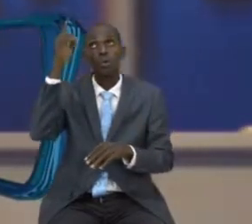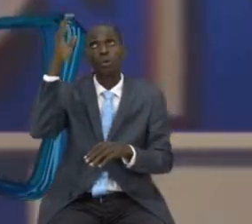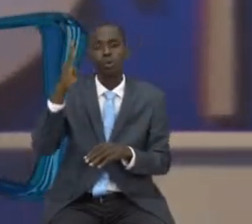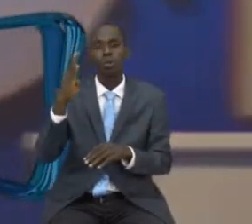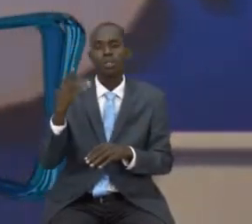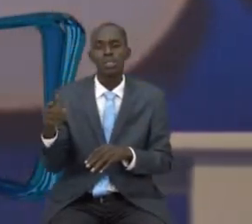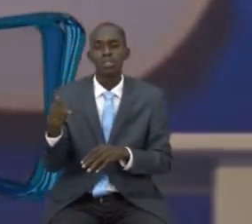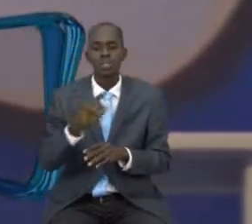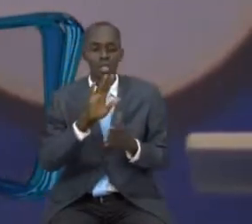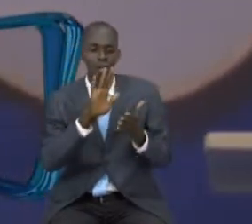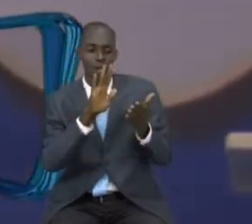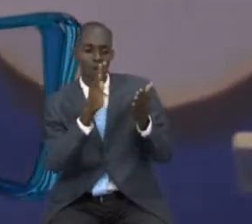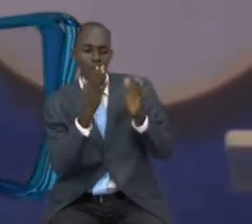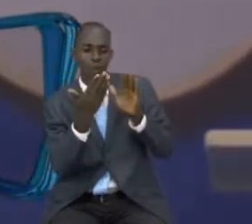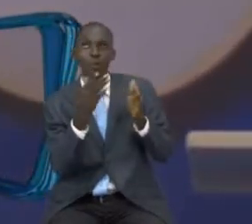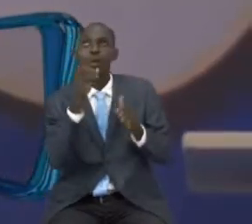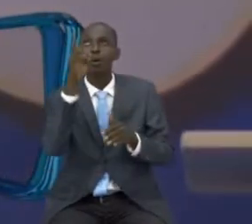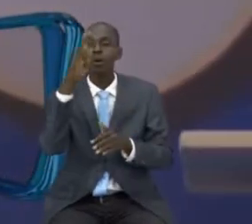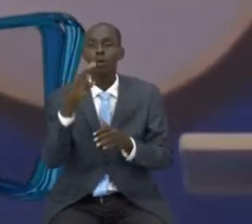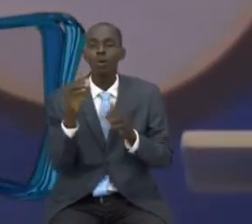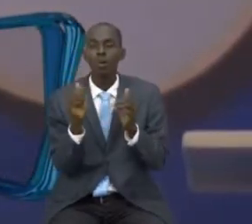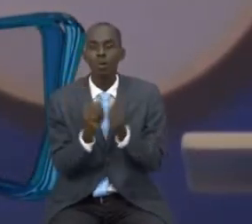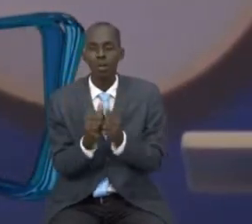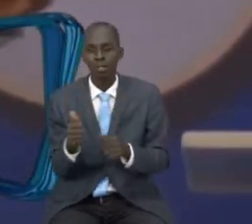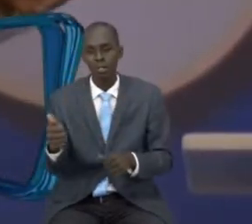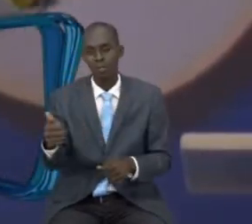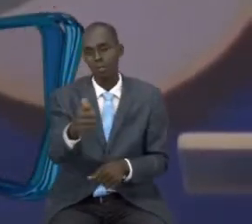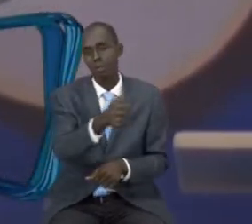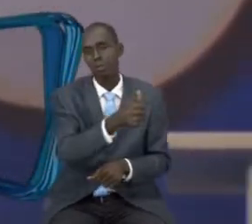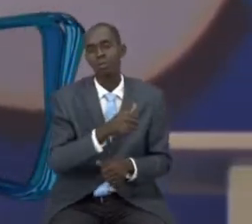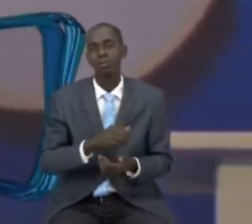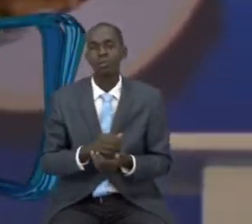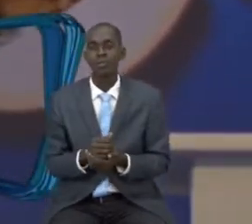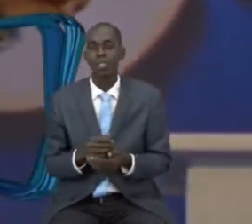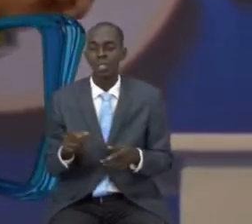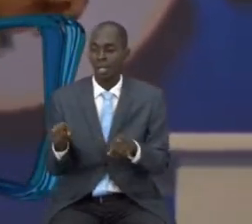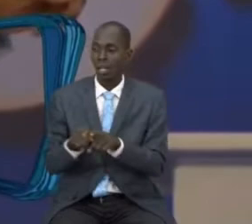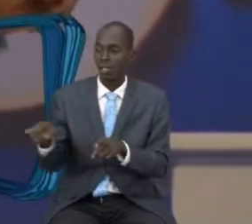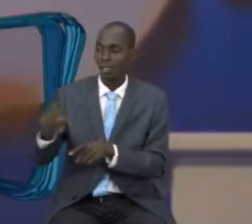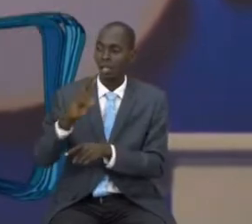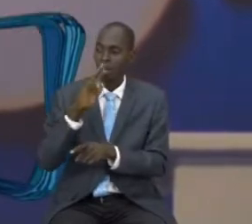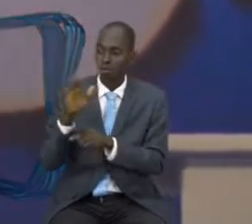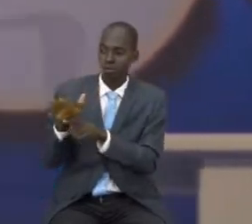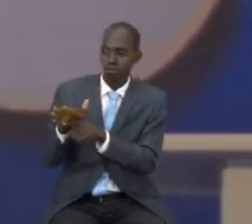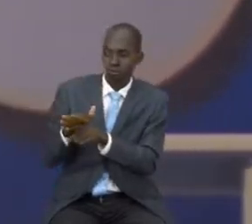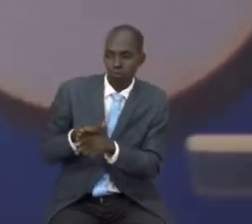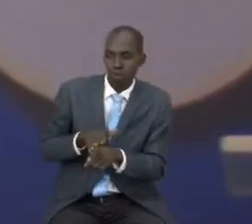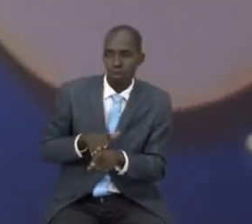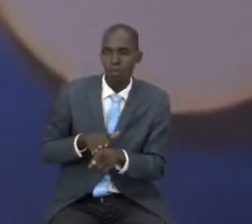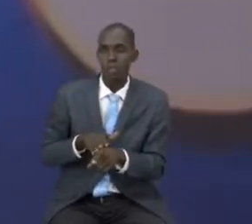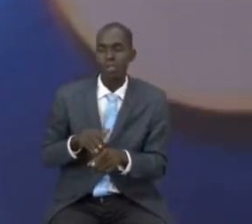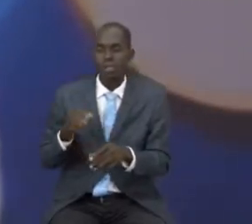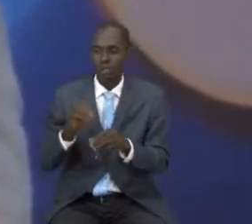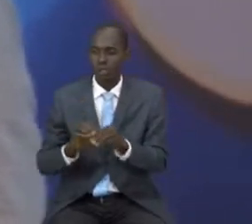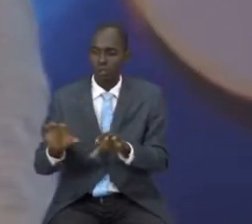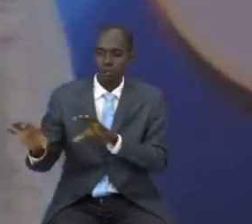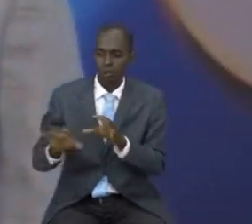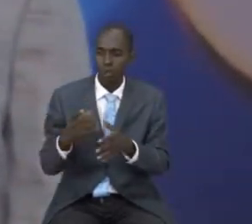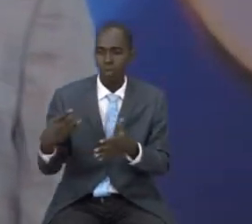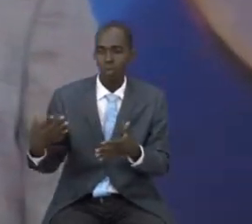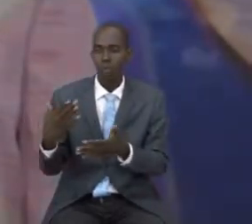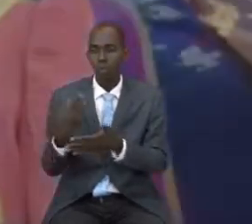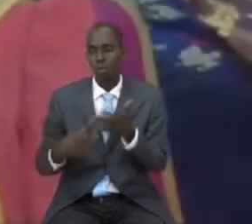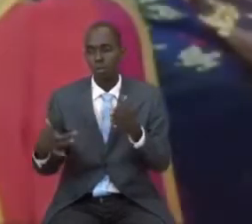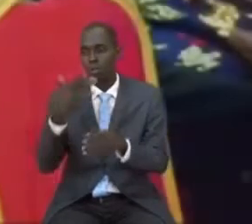compare God with themselves. As they are slack in fulfilling their word, so